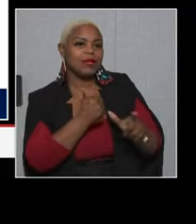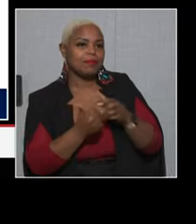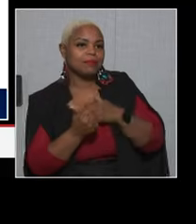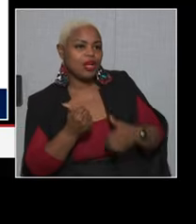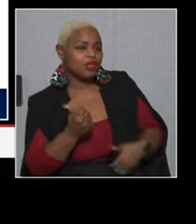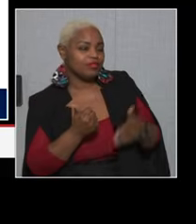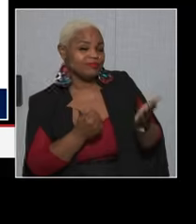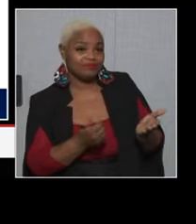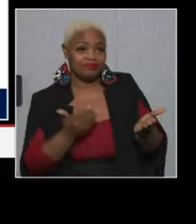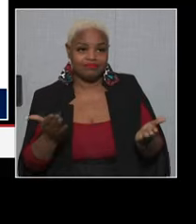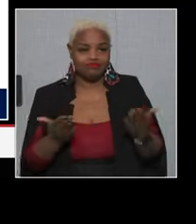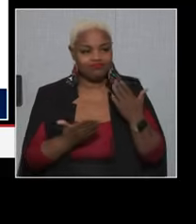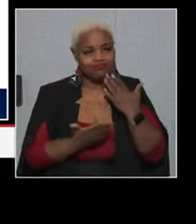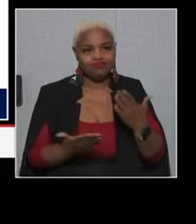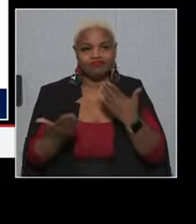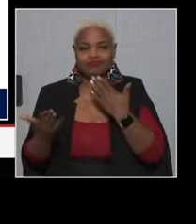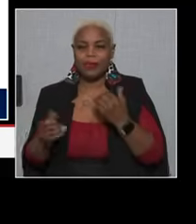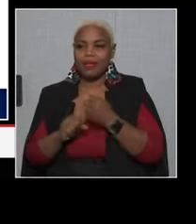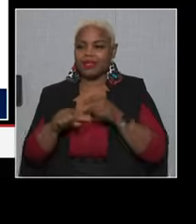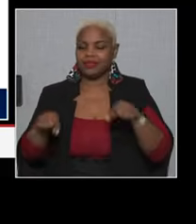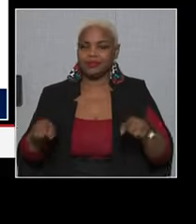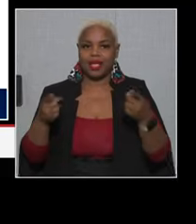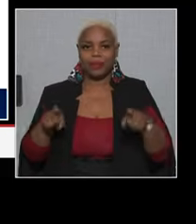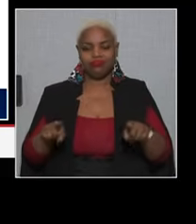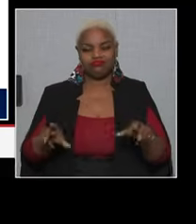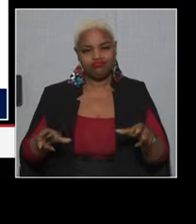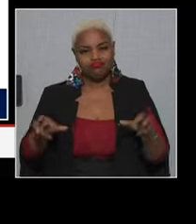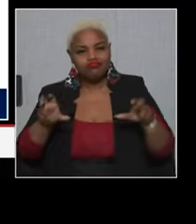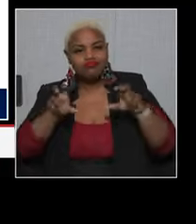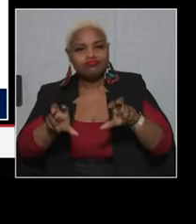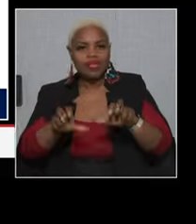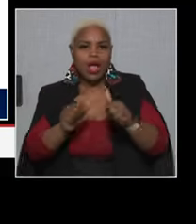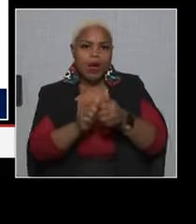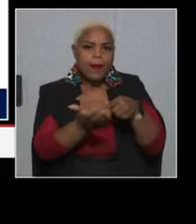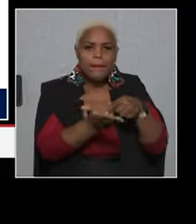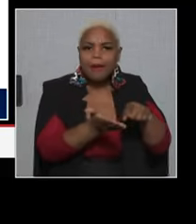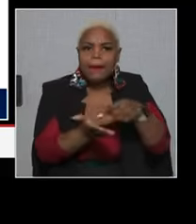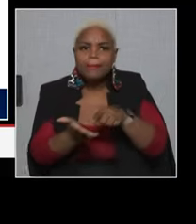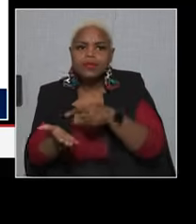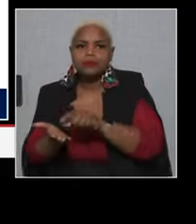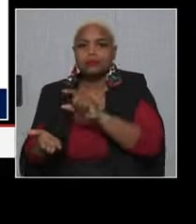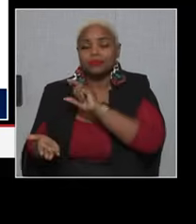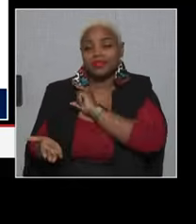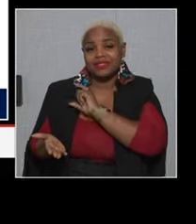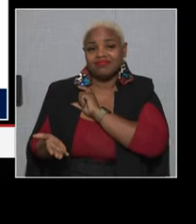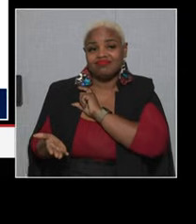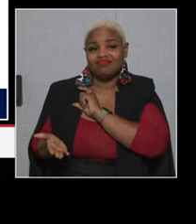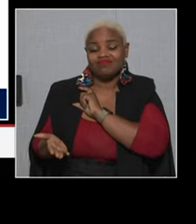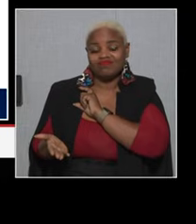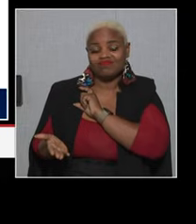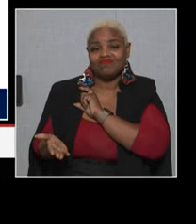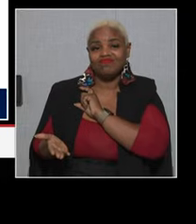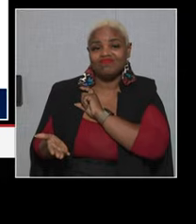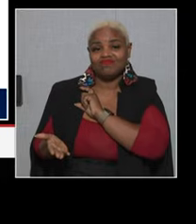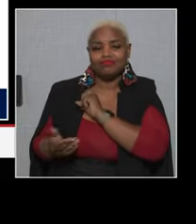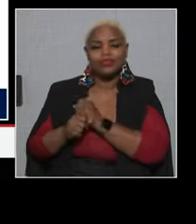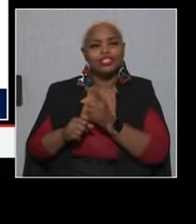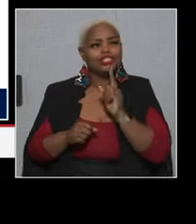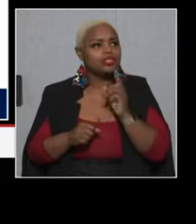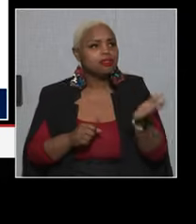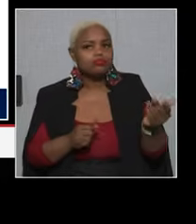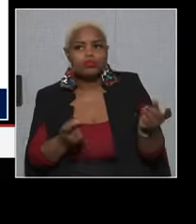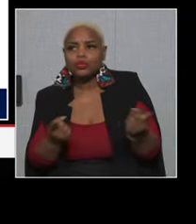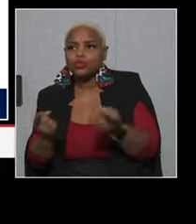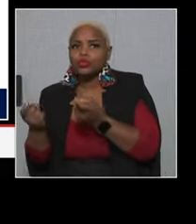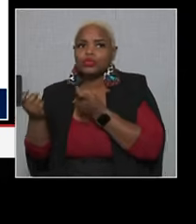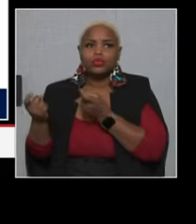us to make significant investments in our workforce this year, and we've remained focused on encouraging folks to join the Metropolitan